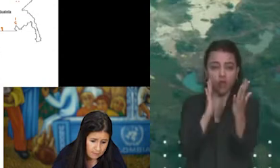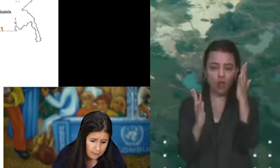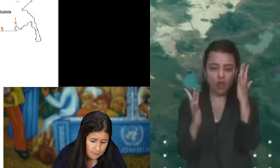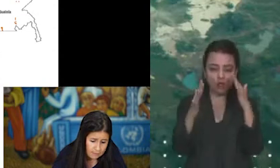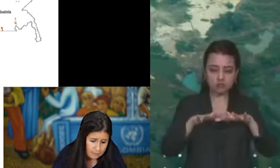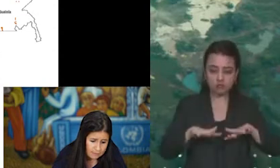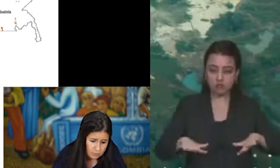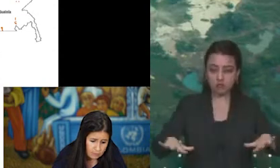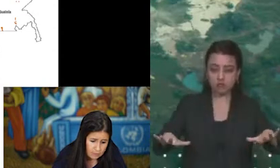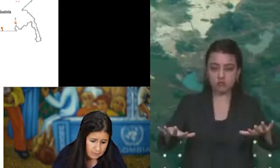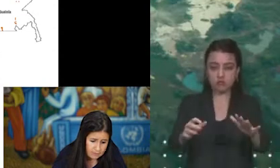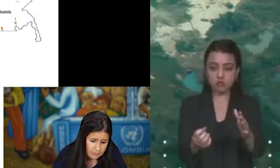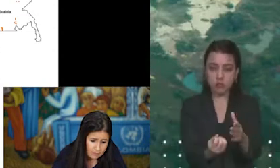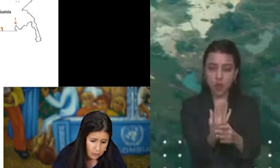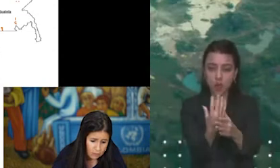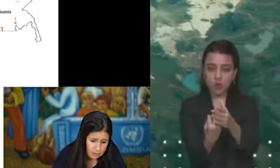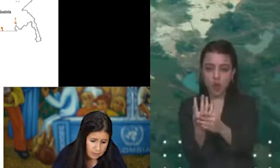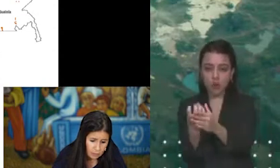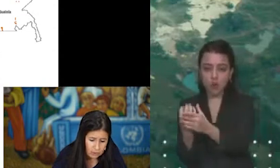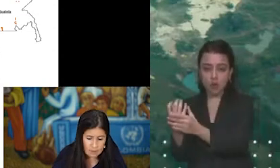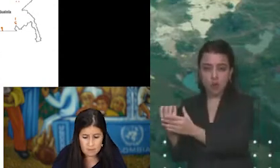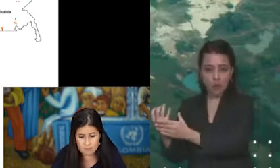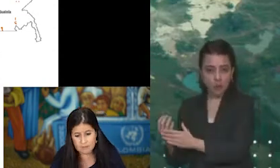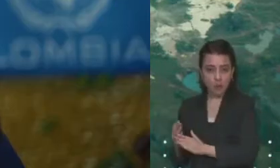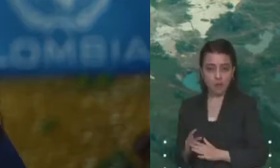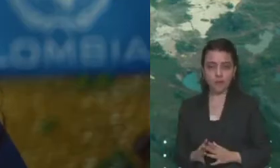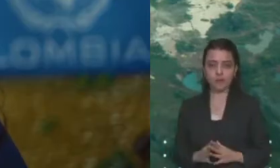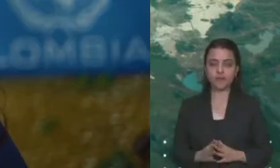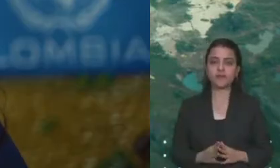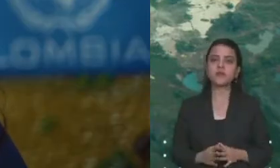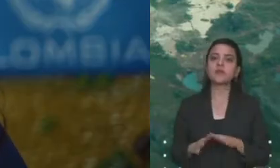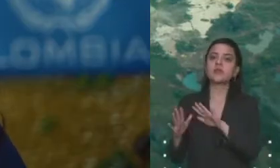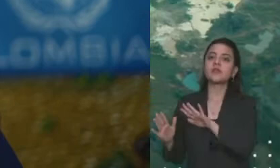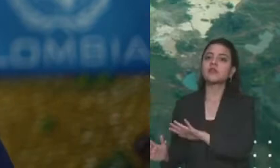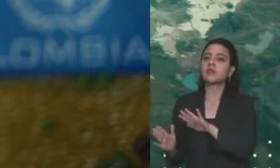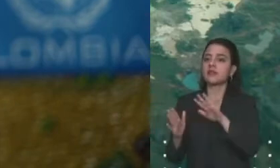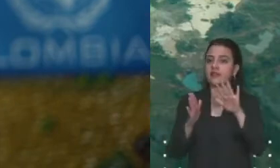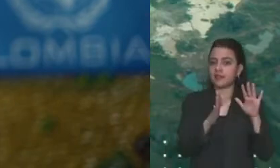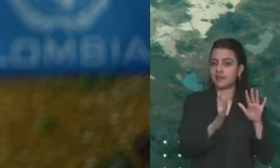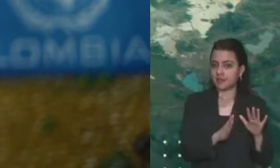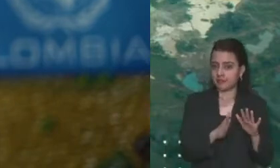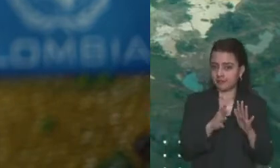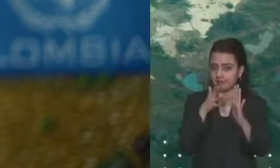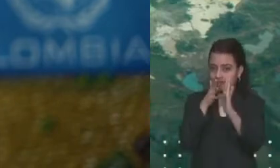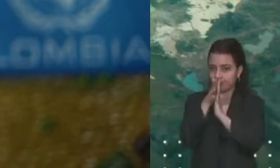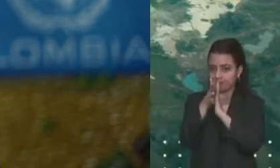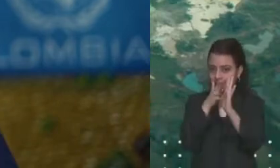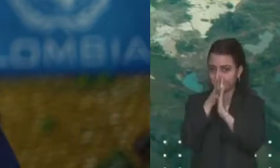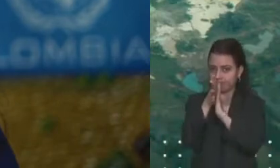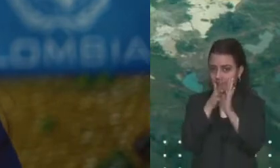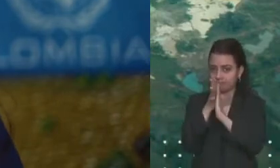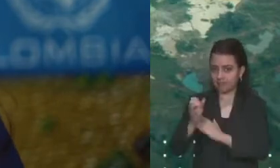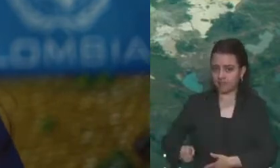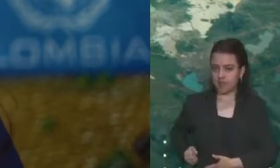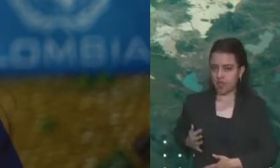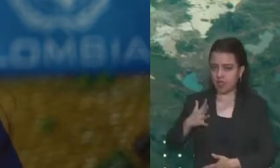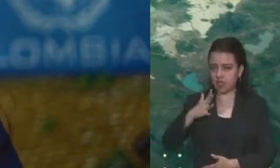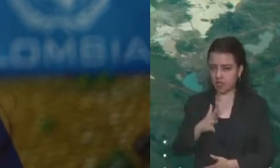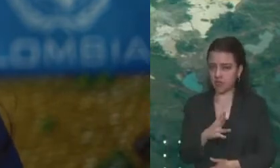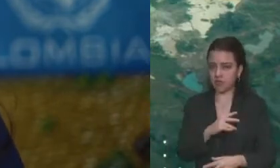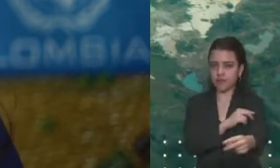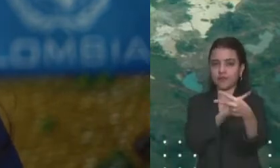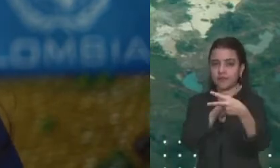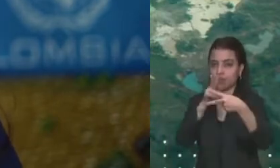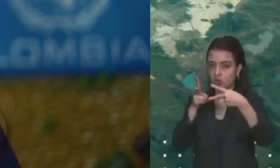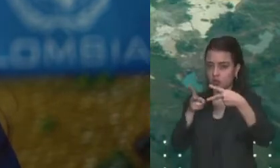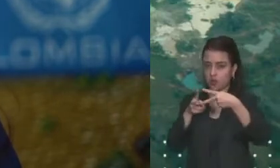presence of grasses and shrubs. Let's focus a little bit more in a detailed manner for the two pillars. Here